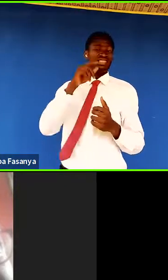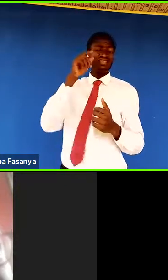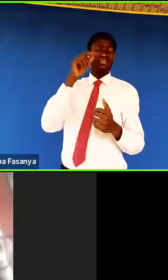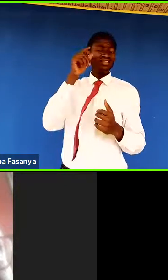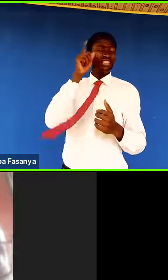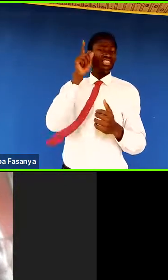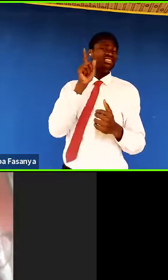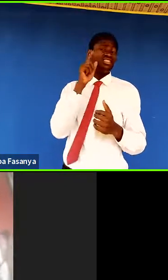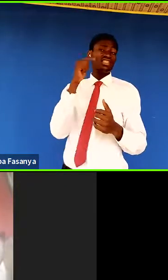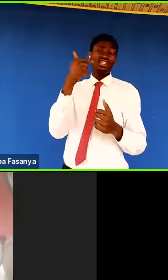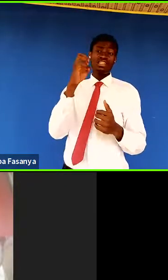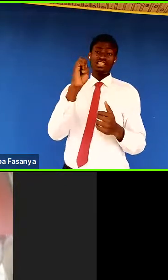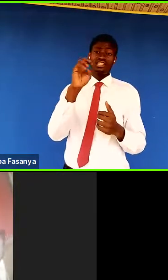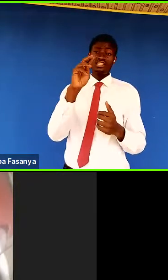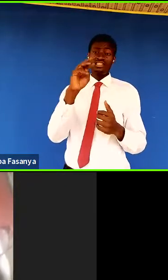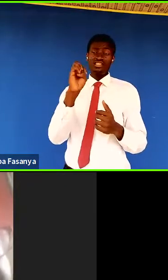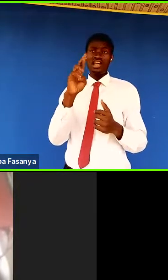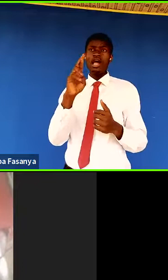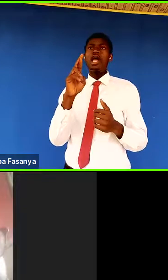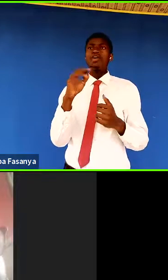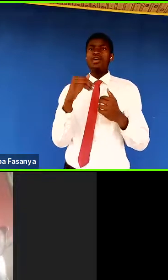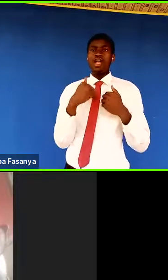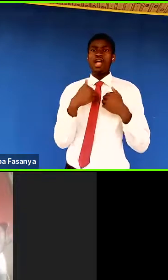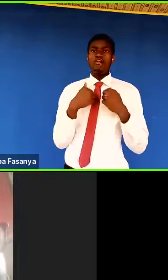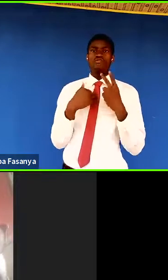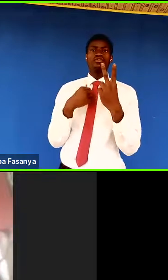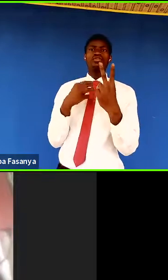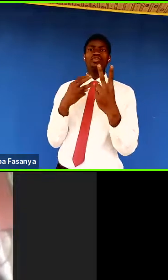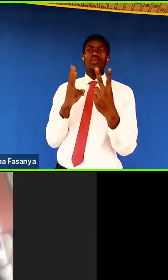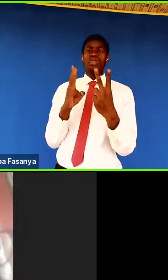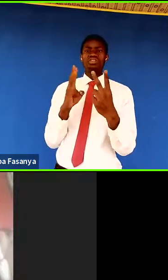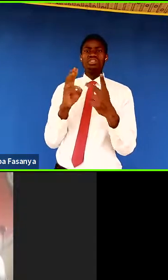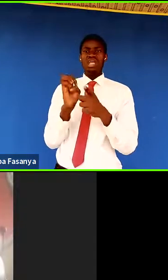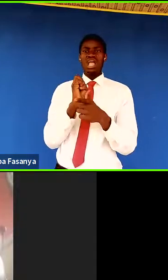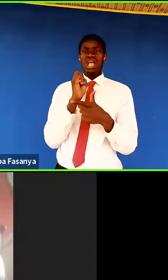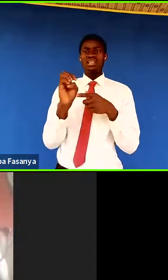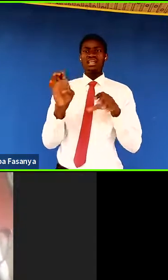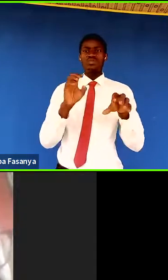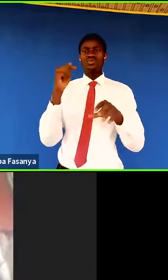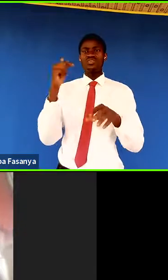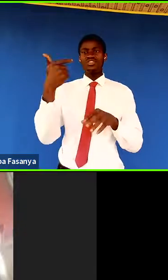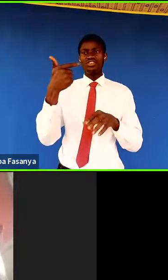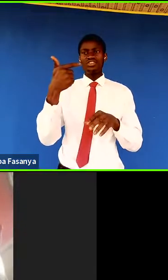better results. There are two ways. Either you do what we call PGD, which is called